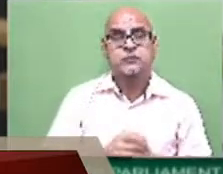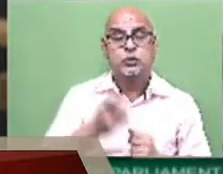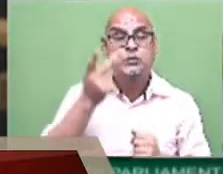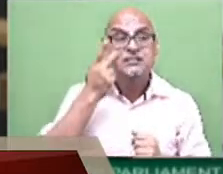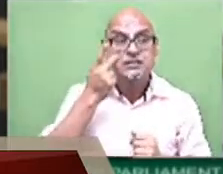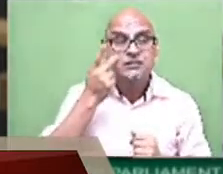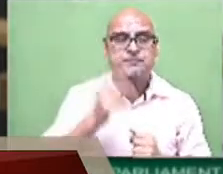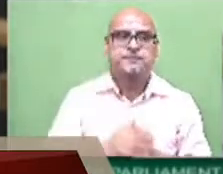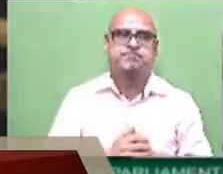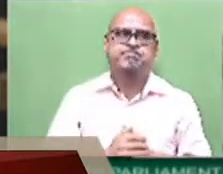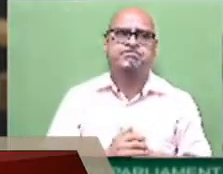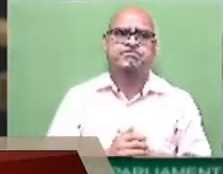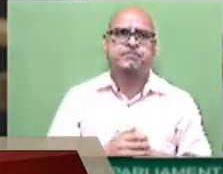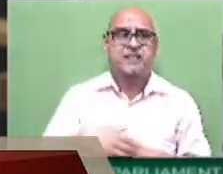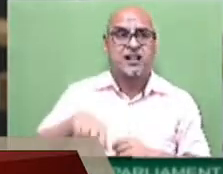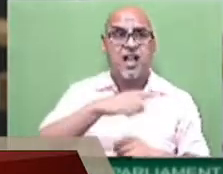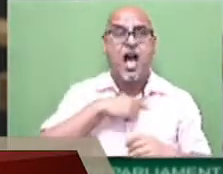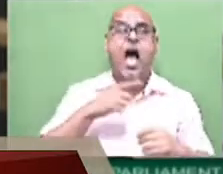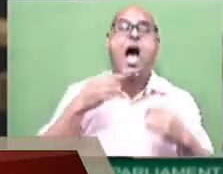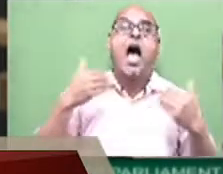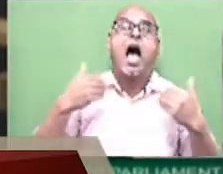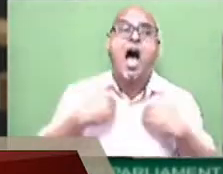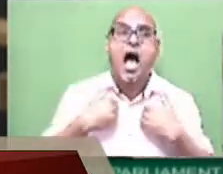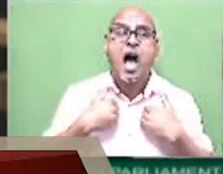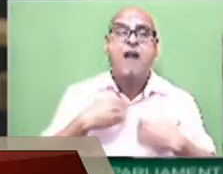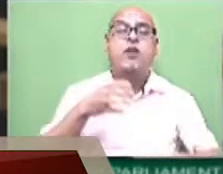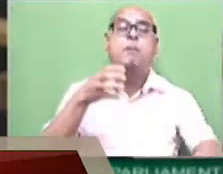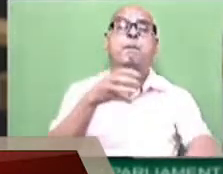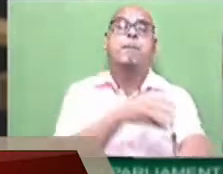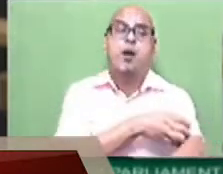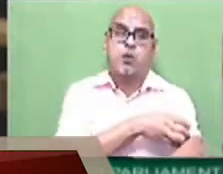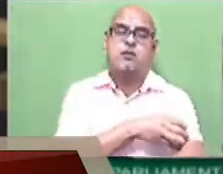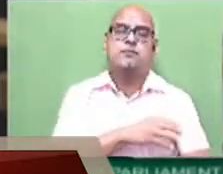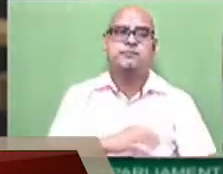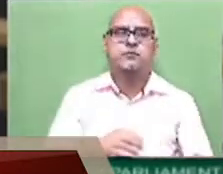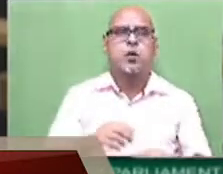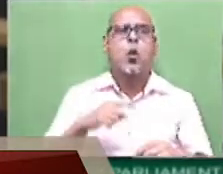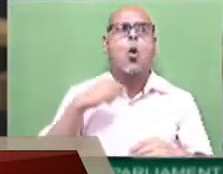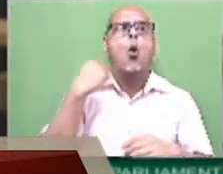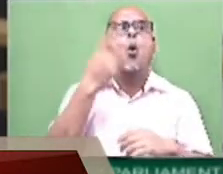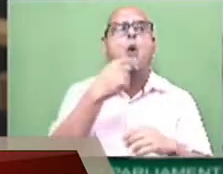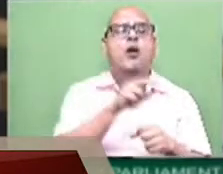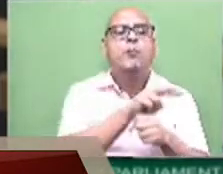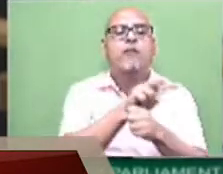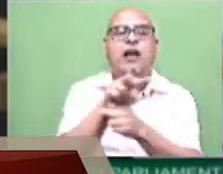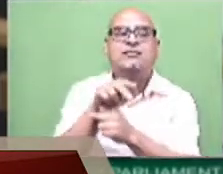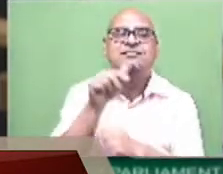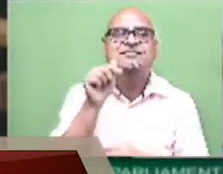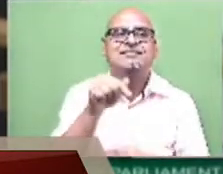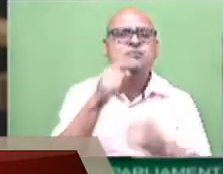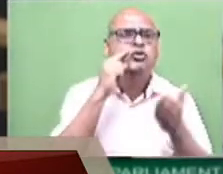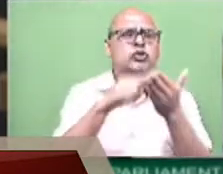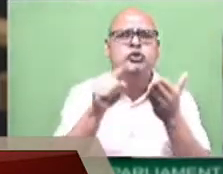balance on executive power being exercised by a minister. So this is something